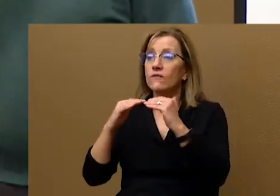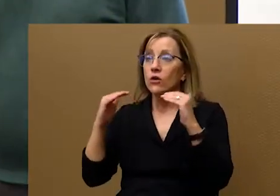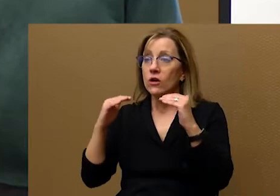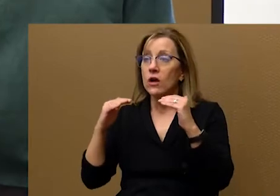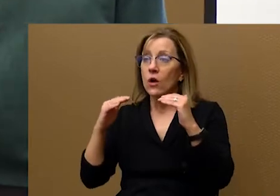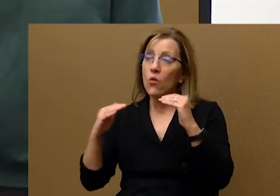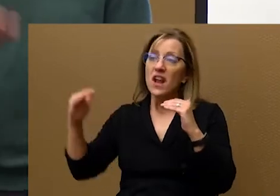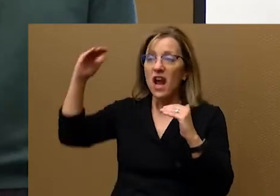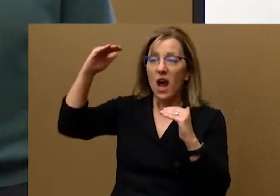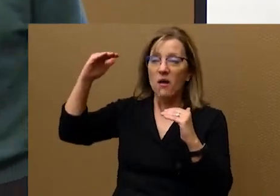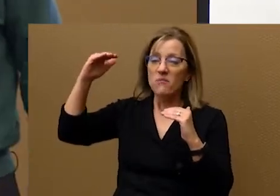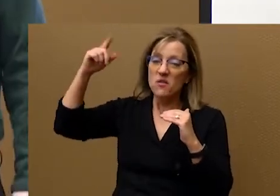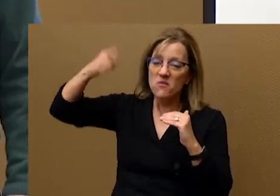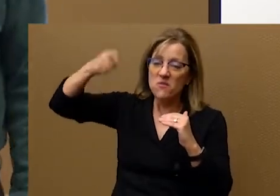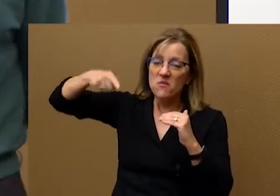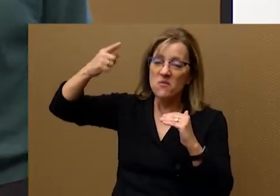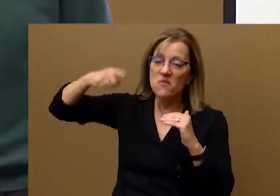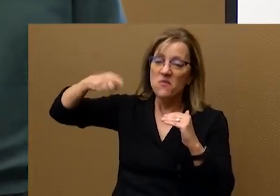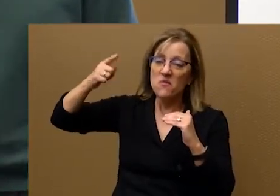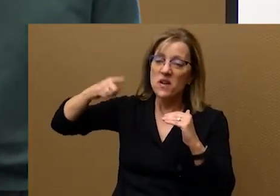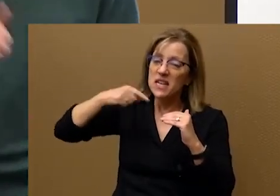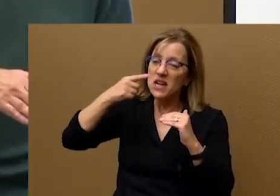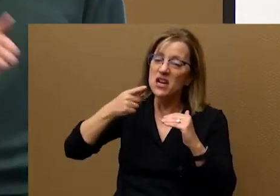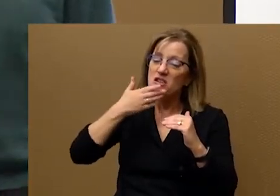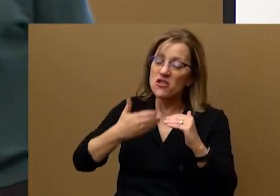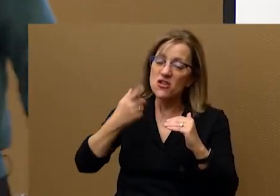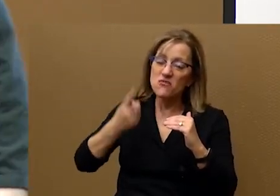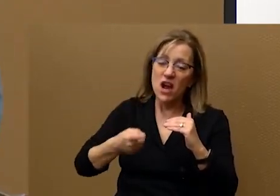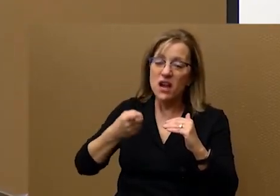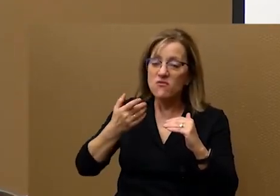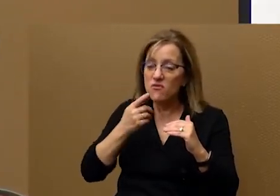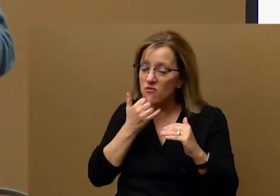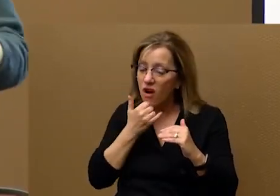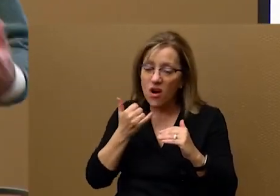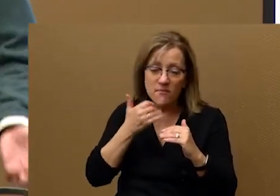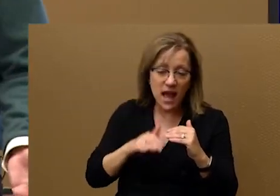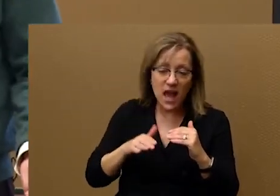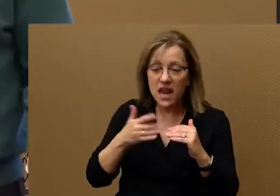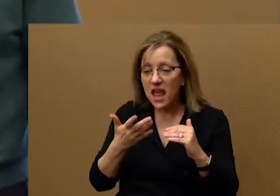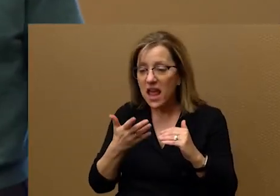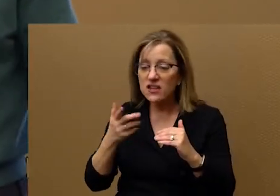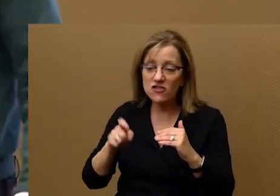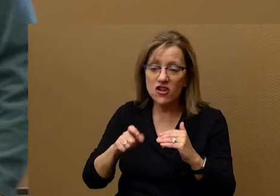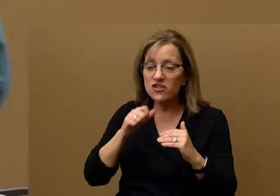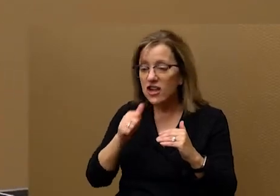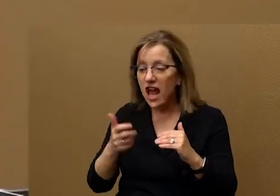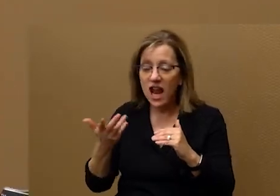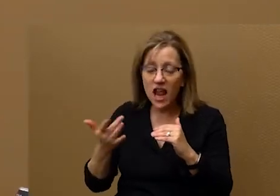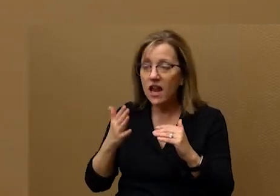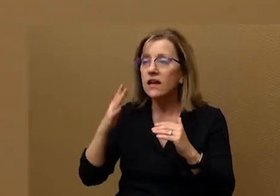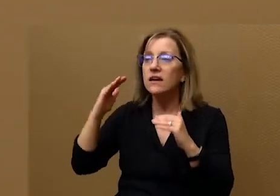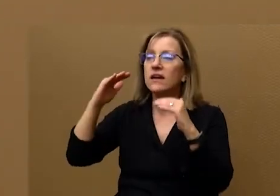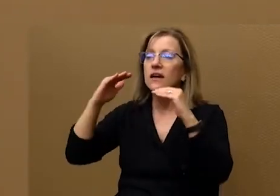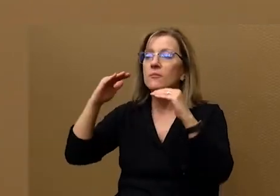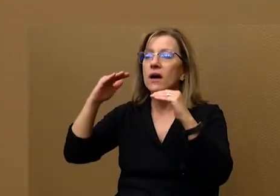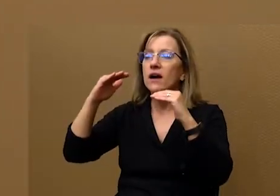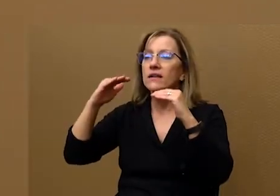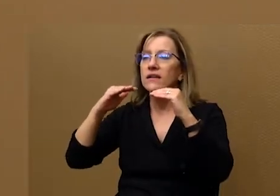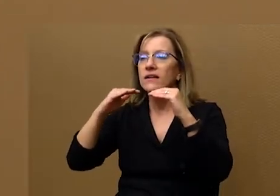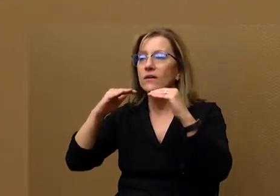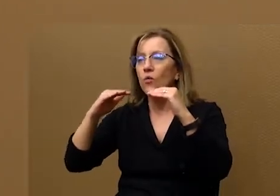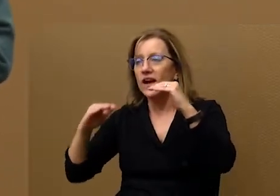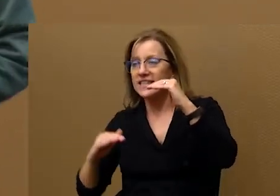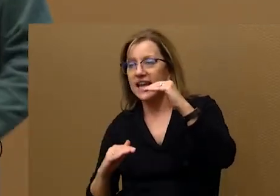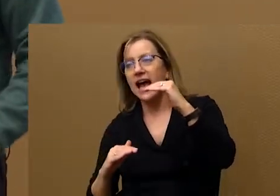you, and I'm telling you what's good, what's bad, what's right, what's wrong, what you should do, what you shouldn't do. And some of that is fine. But it really,